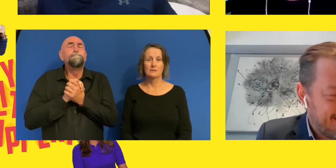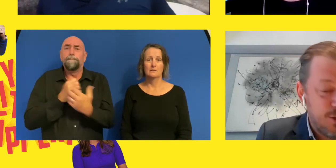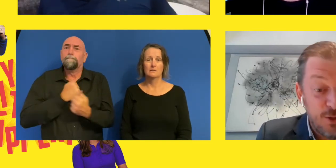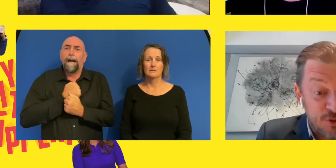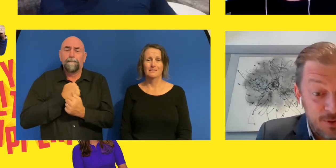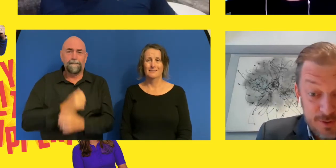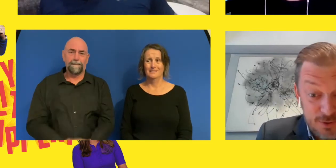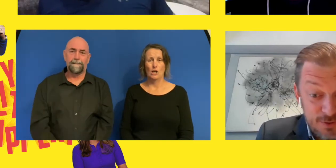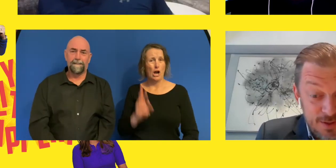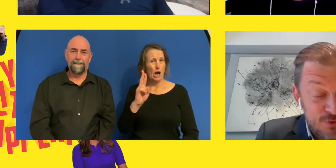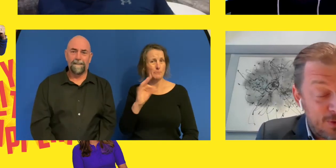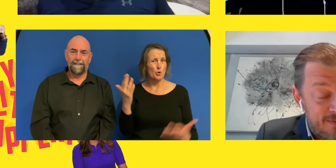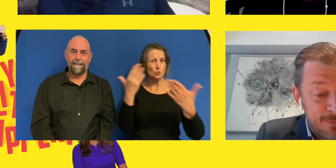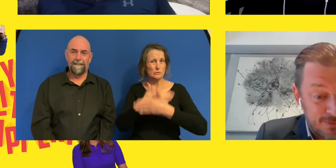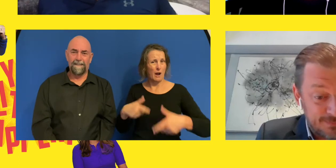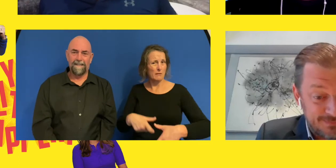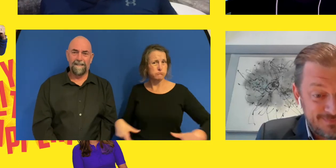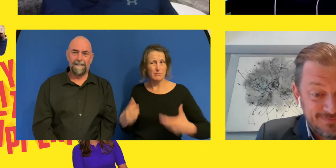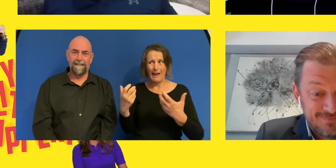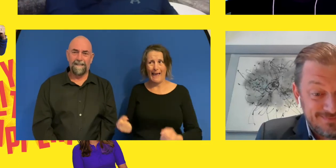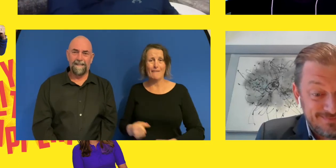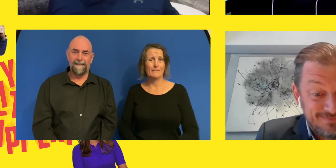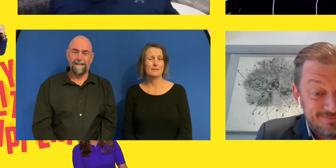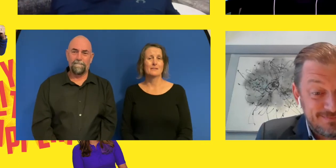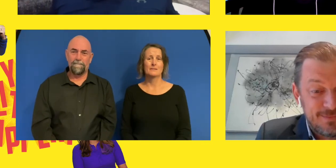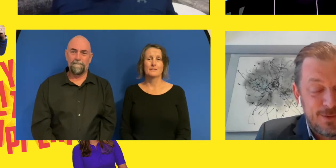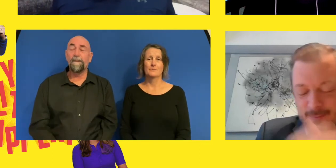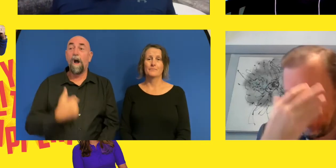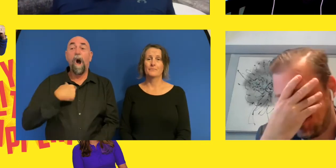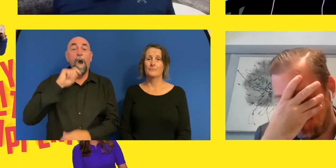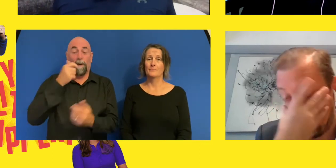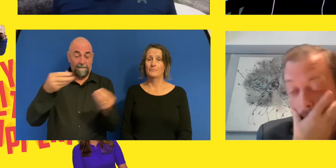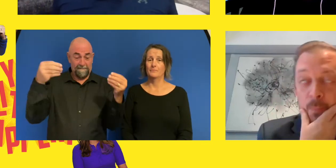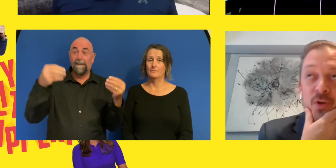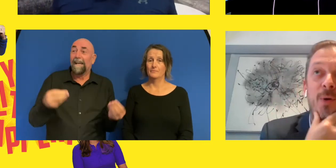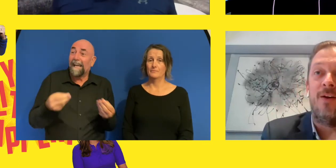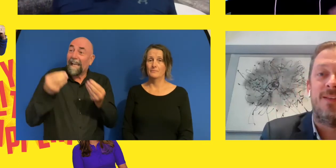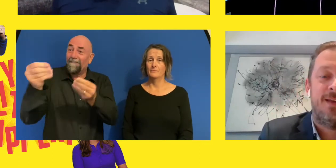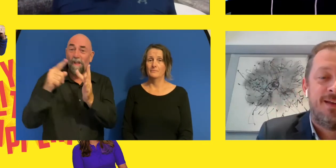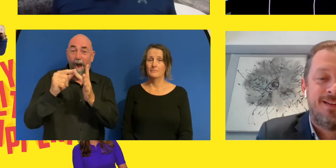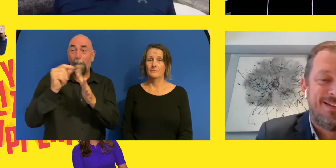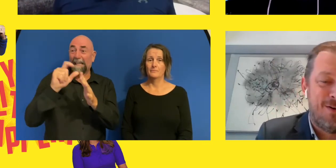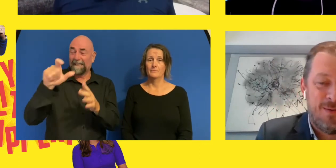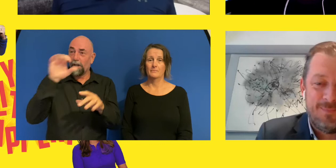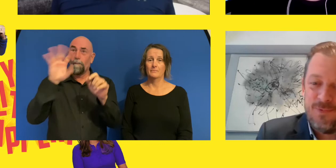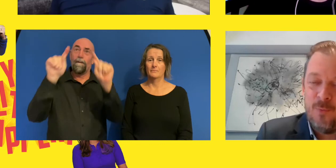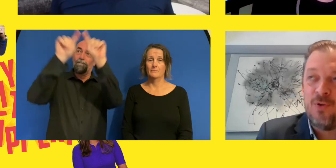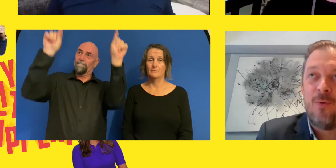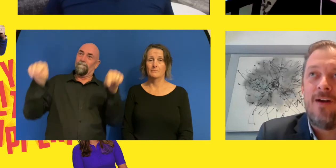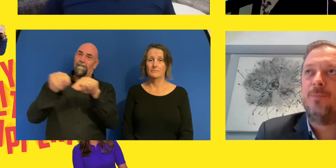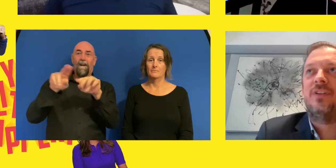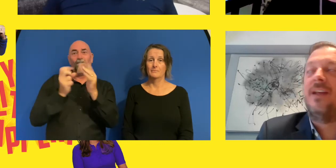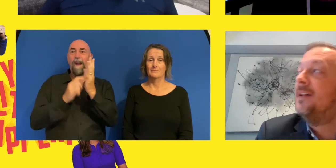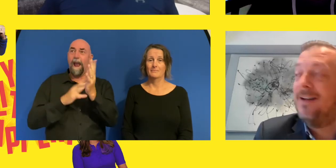Correct, Andrew. Correct. You still have them, though? I've still got them. They're national treasure. They're a national treasure. Hope